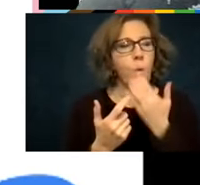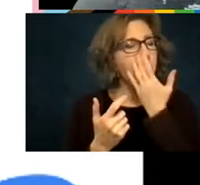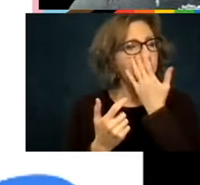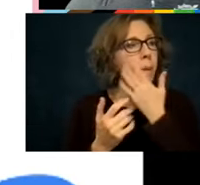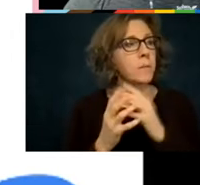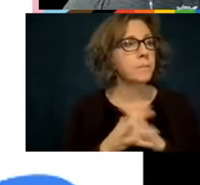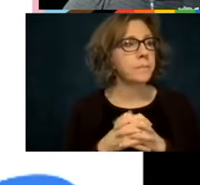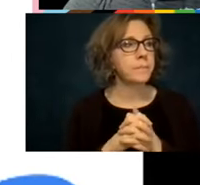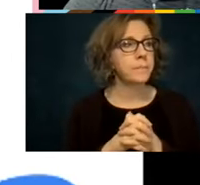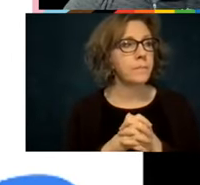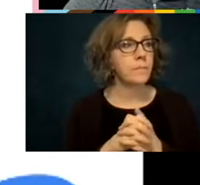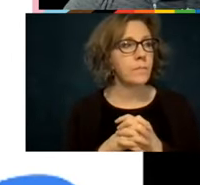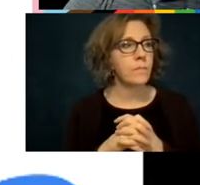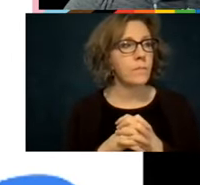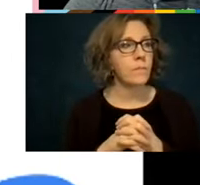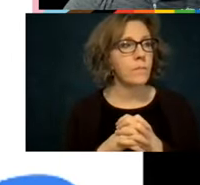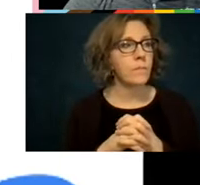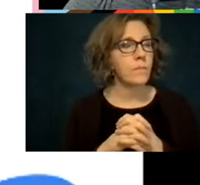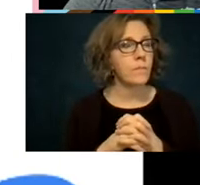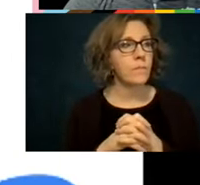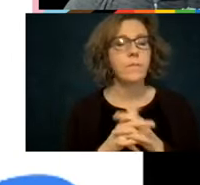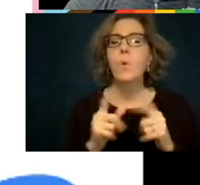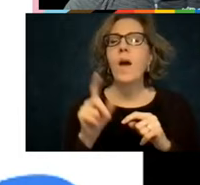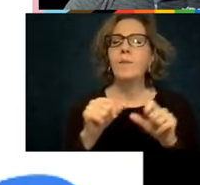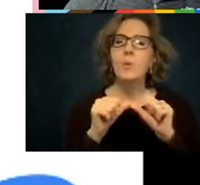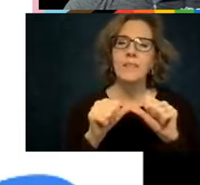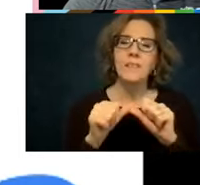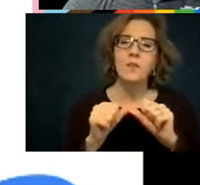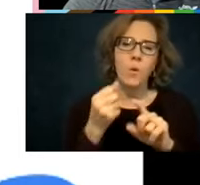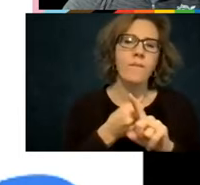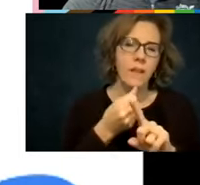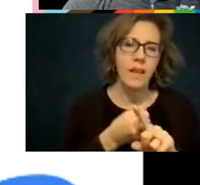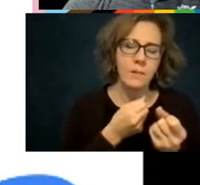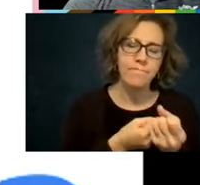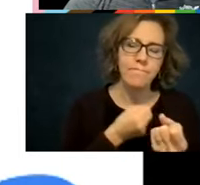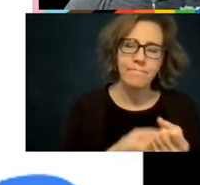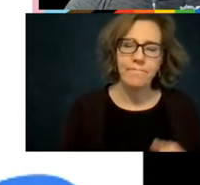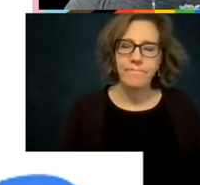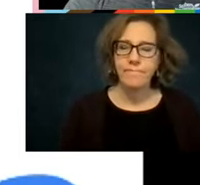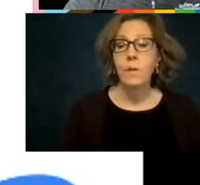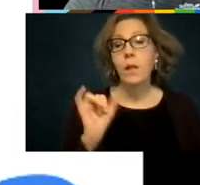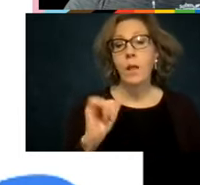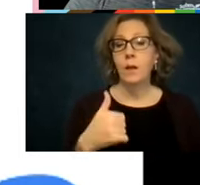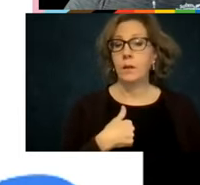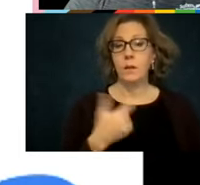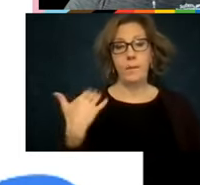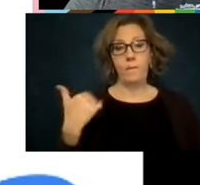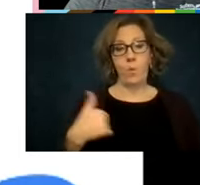and you just have to continue advocating. Like I had a meeting